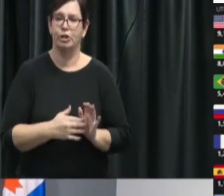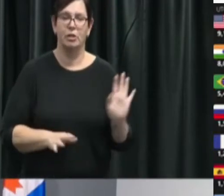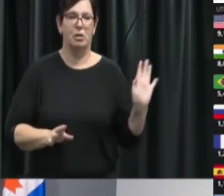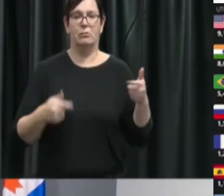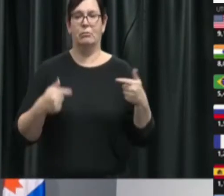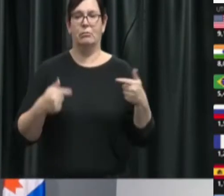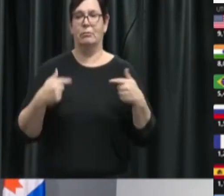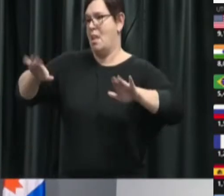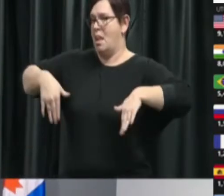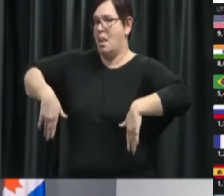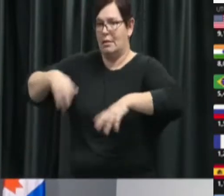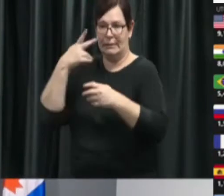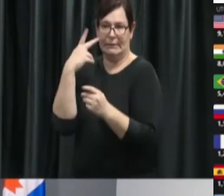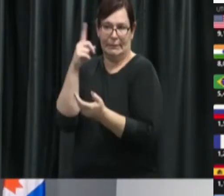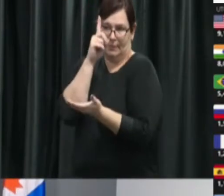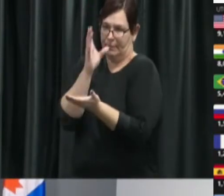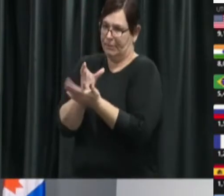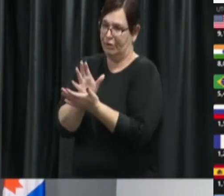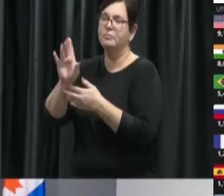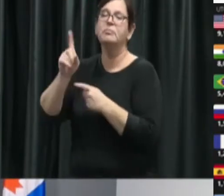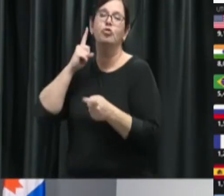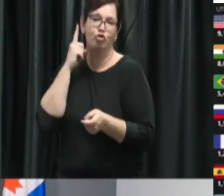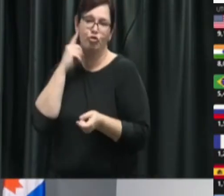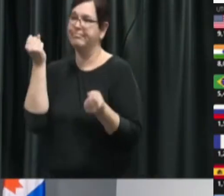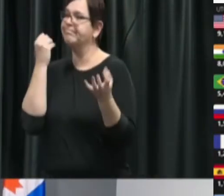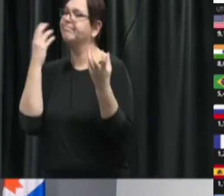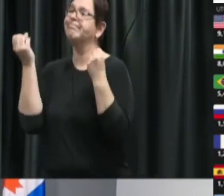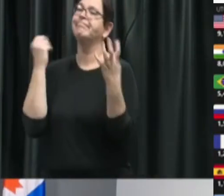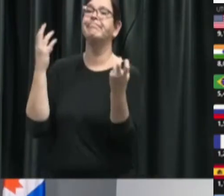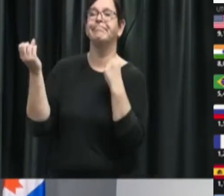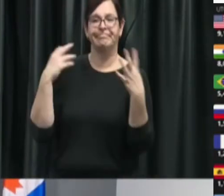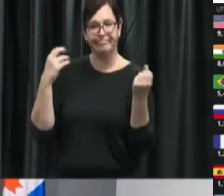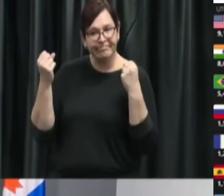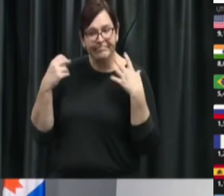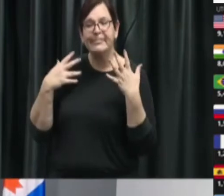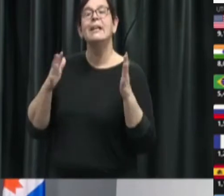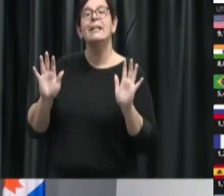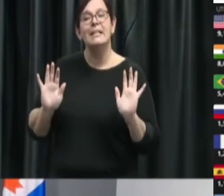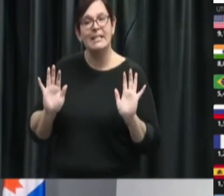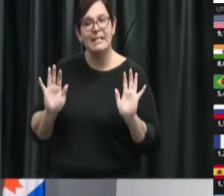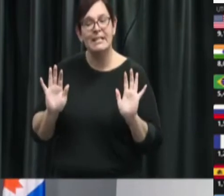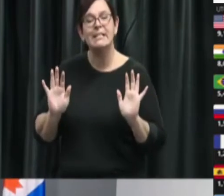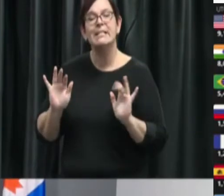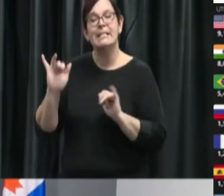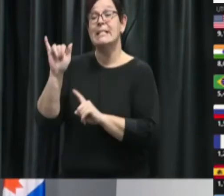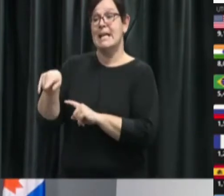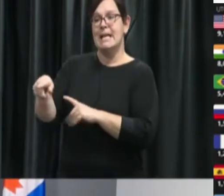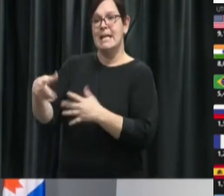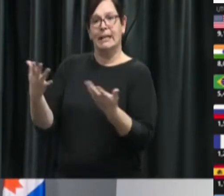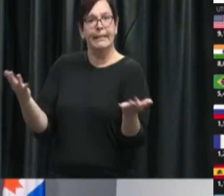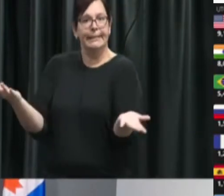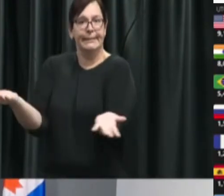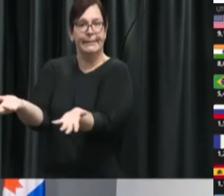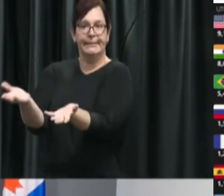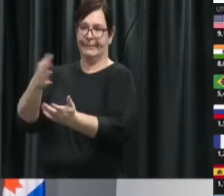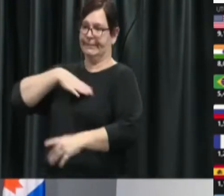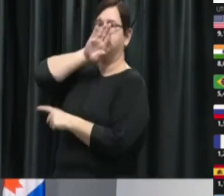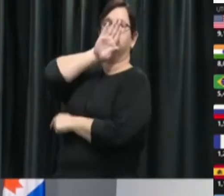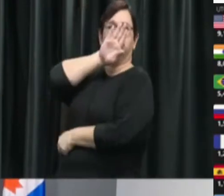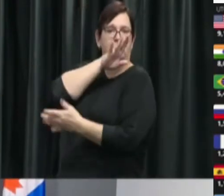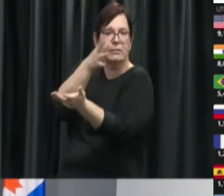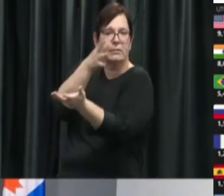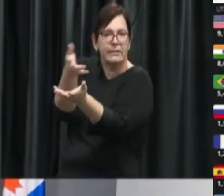and obviously, I recognize that this is challenging for all of us. I think we've heard a number of people